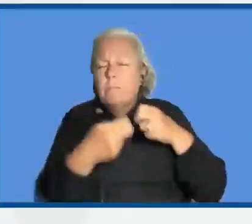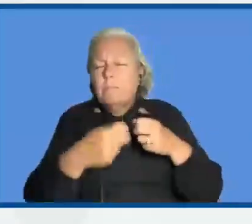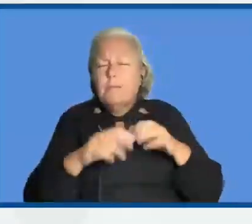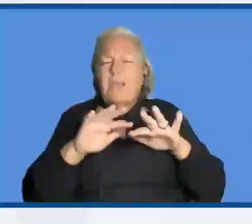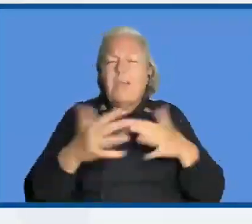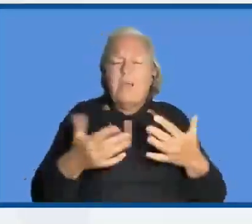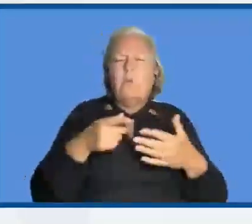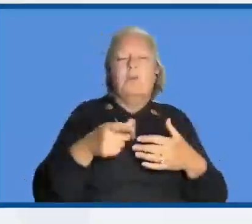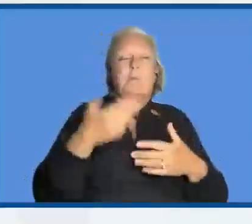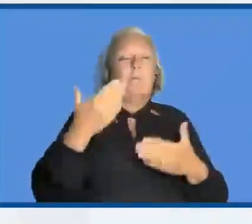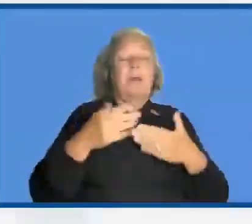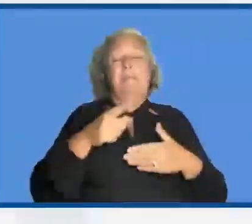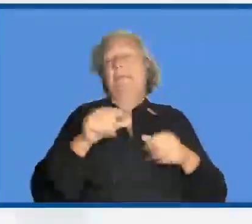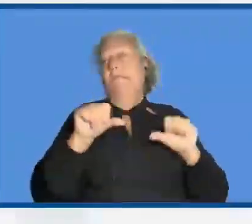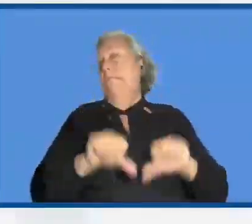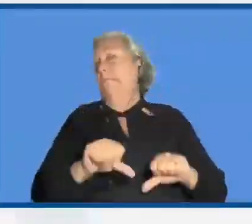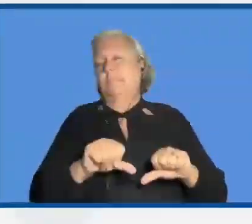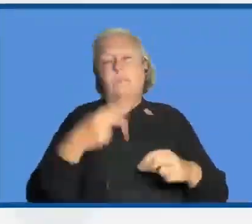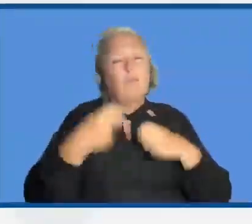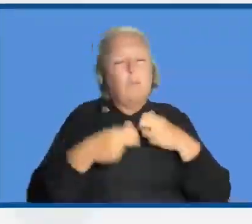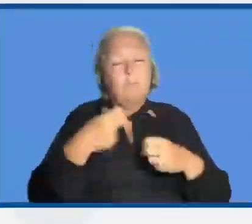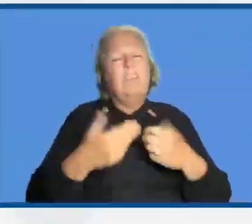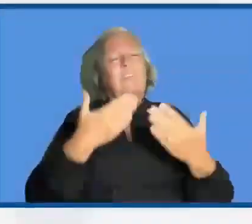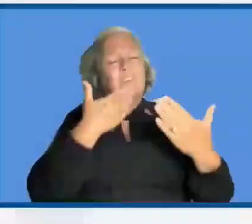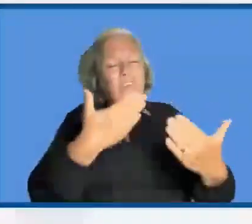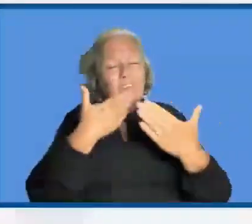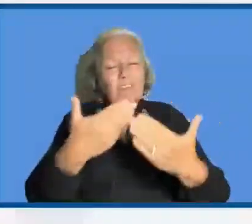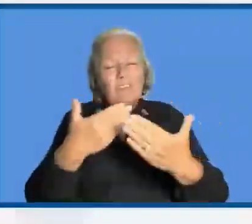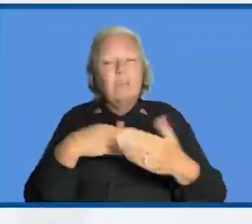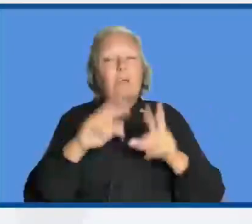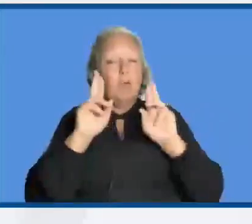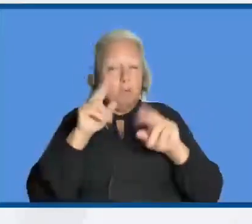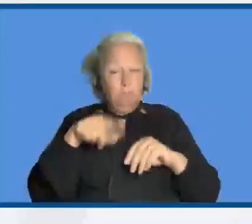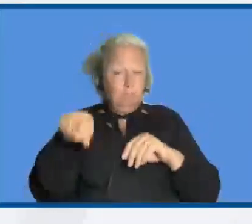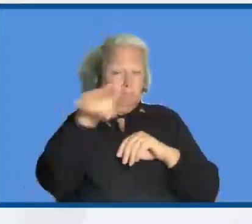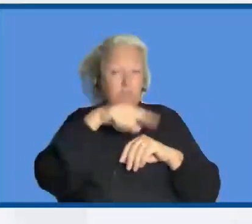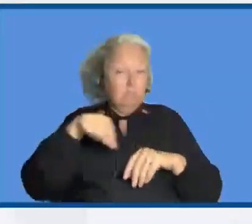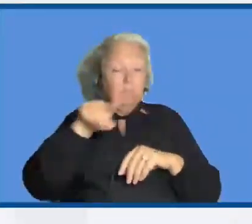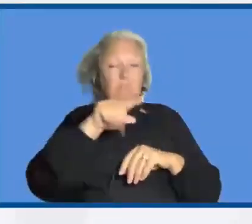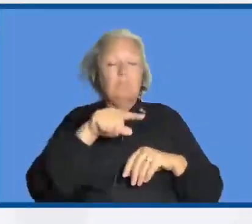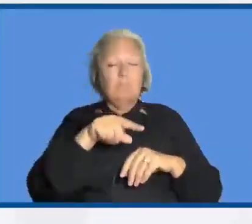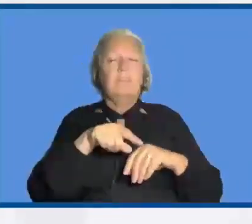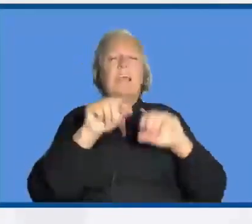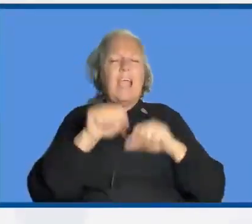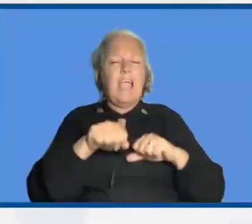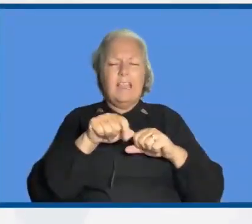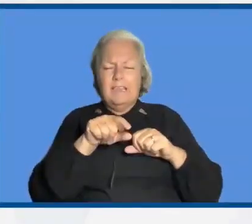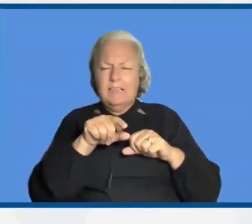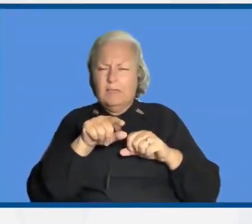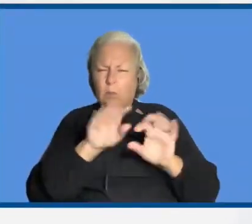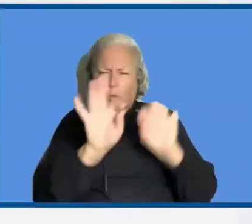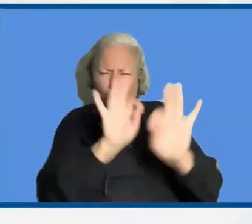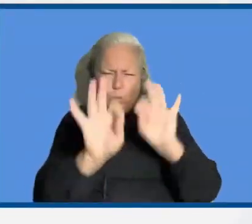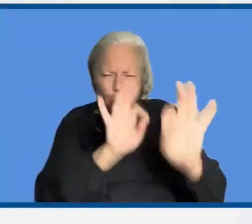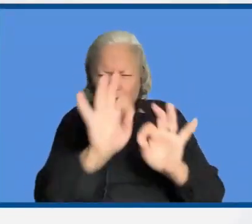problem. I thank you very much, and I hope everybody will be able to interrogate you more and use the